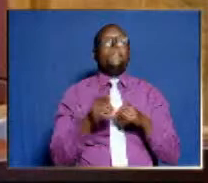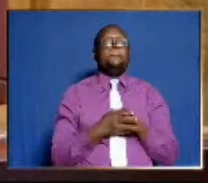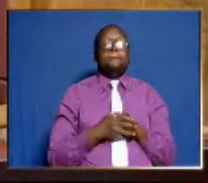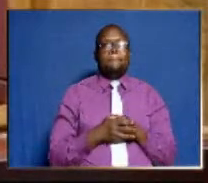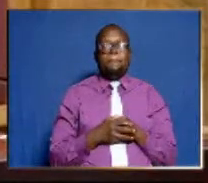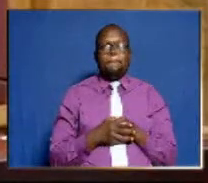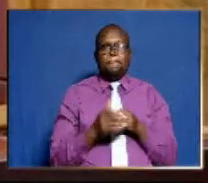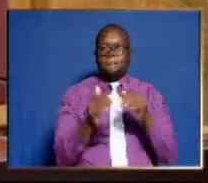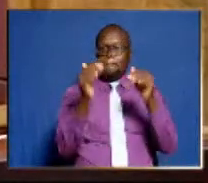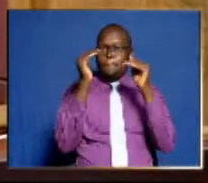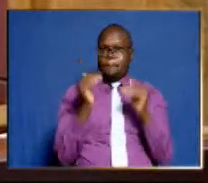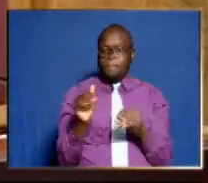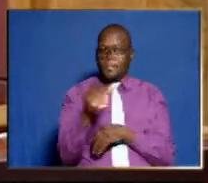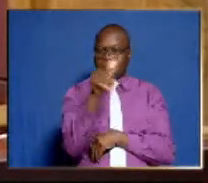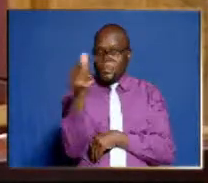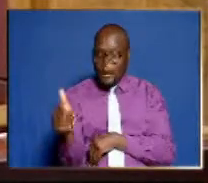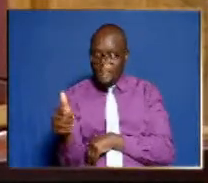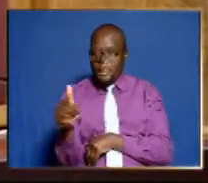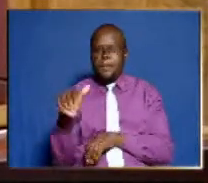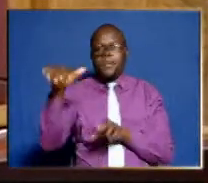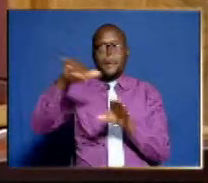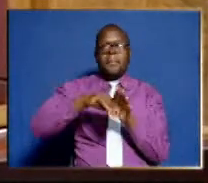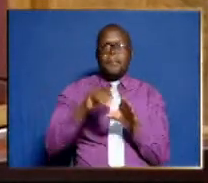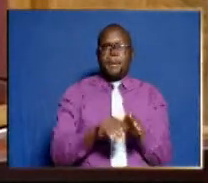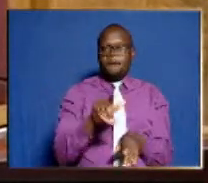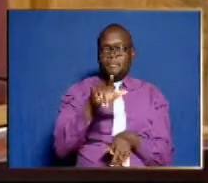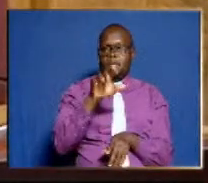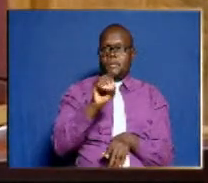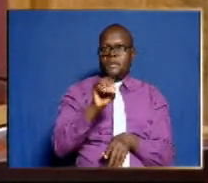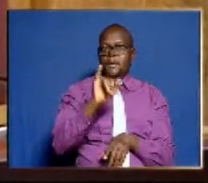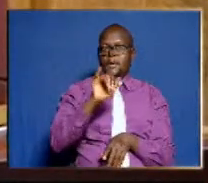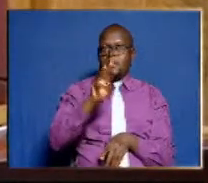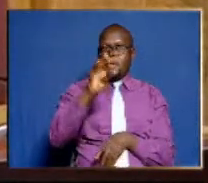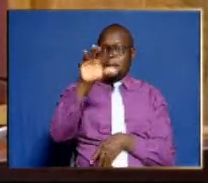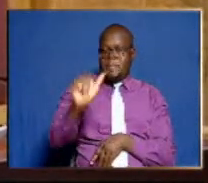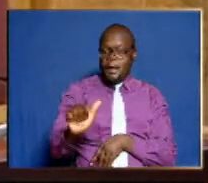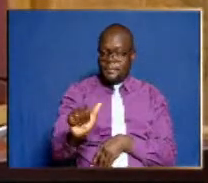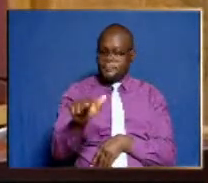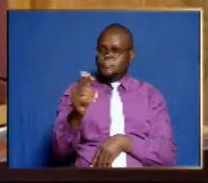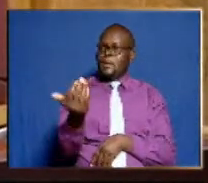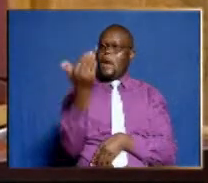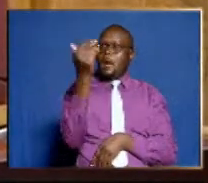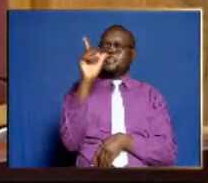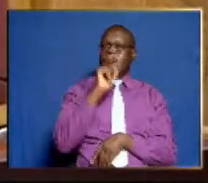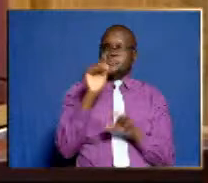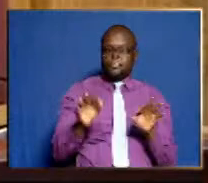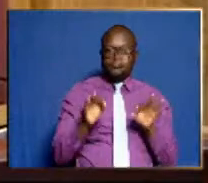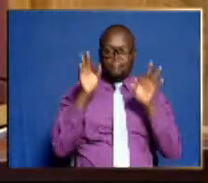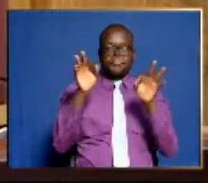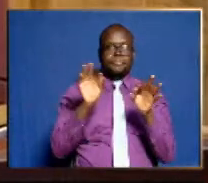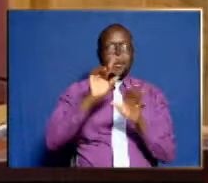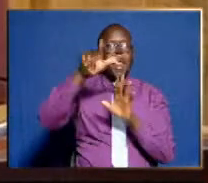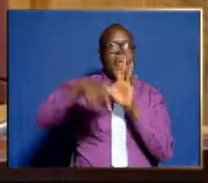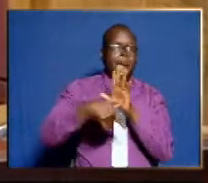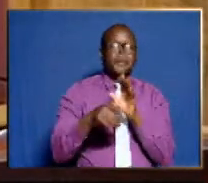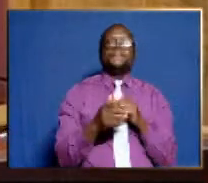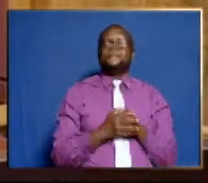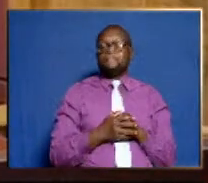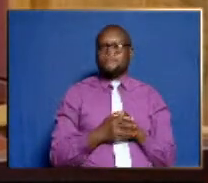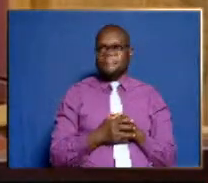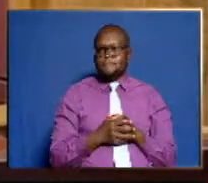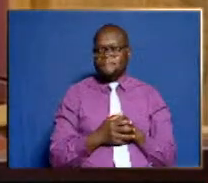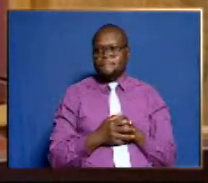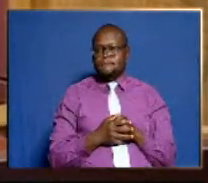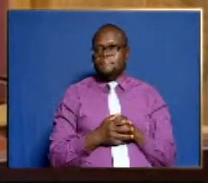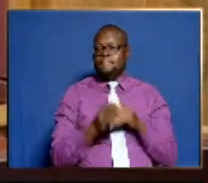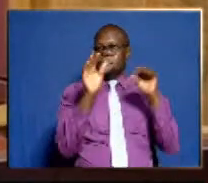Then we go to the member for Loima, Honorable Lemurukai, has requested that his question be deferred, and it will be deferred.